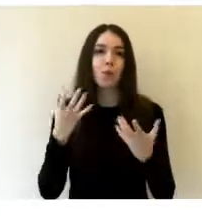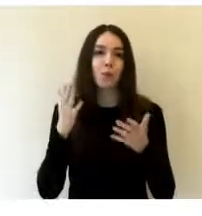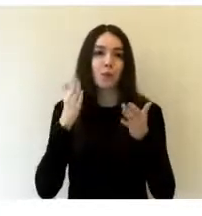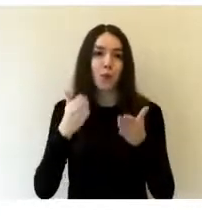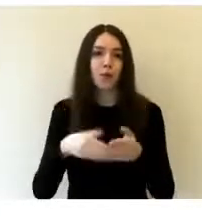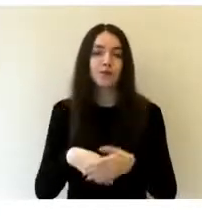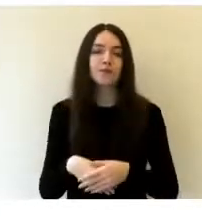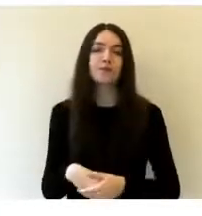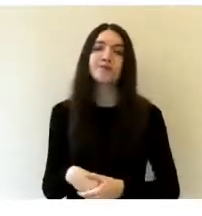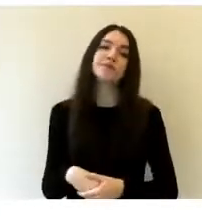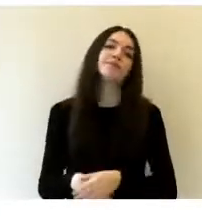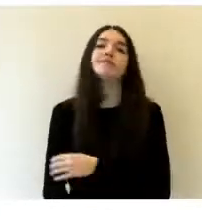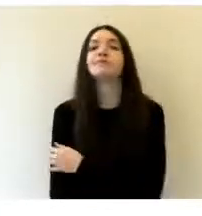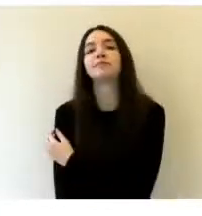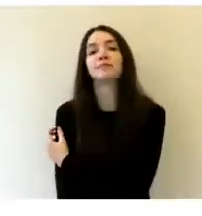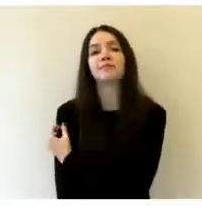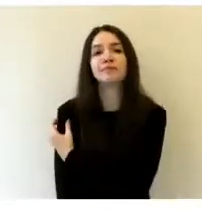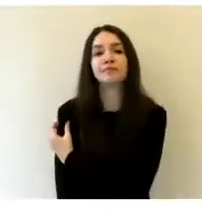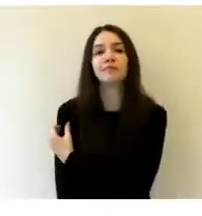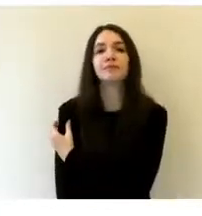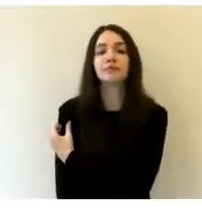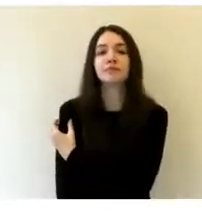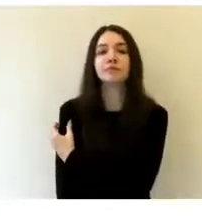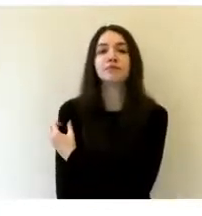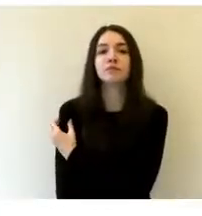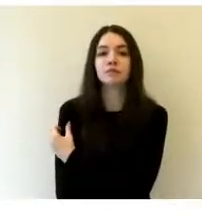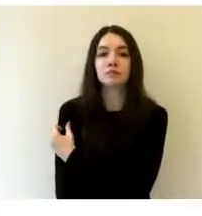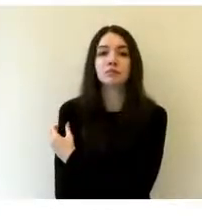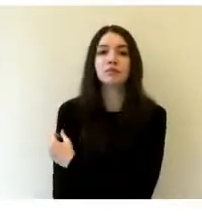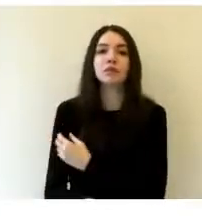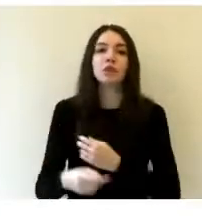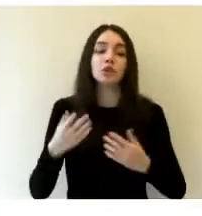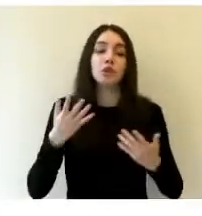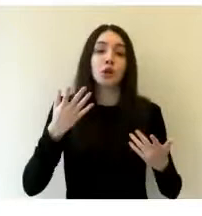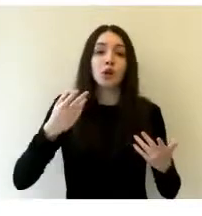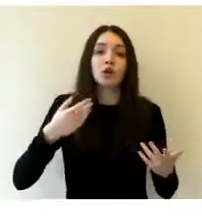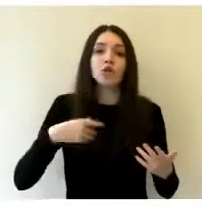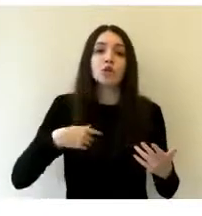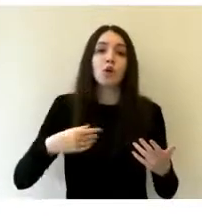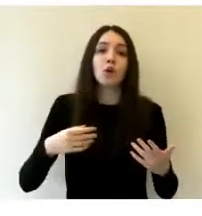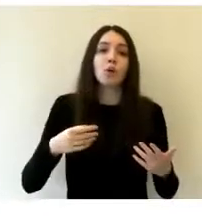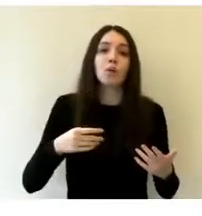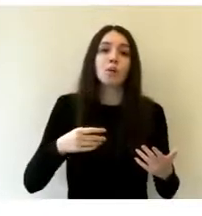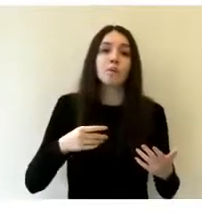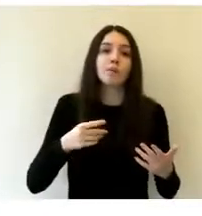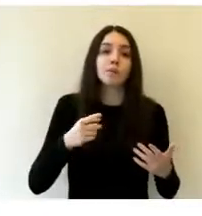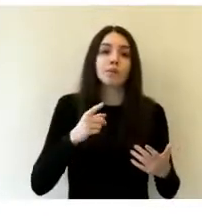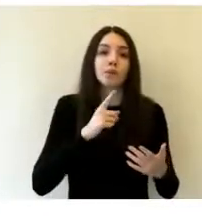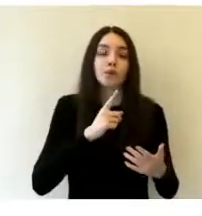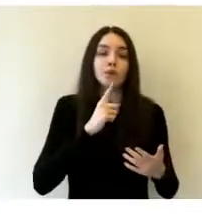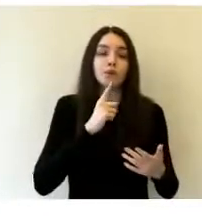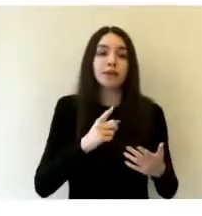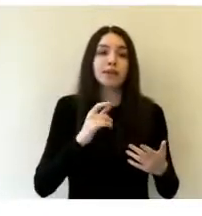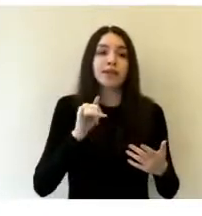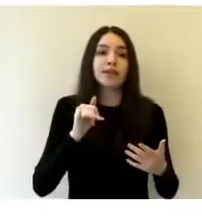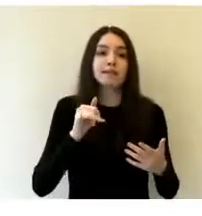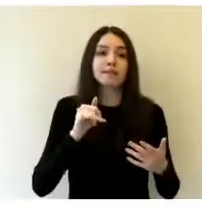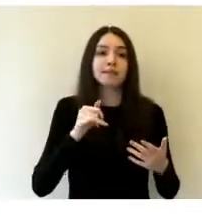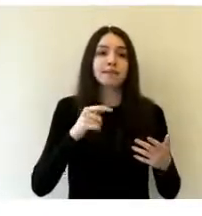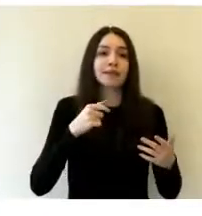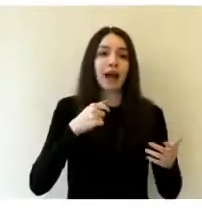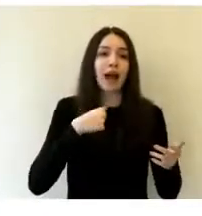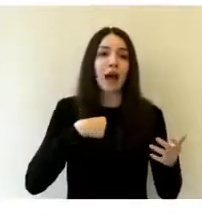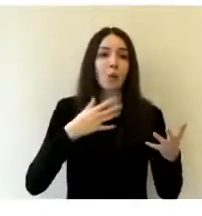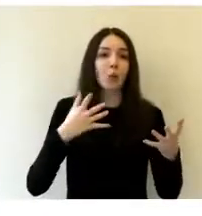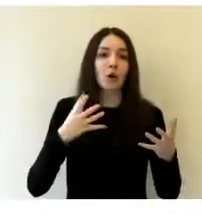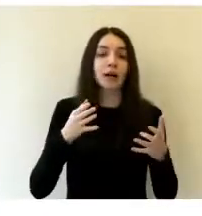two people. So really, I've kind of moved away from the figurative, moved away from, like, I don't know, the monumental nature of the figurative work, and trying to sculpt,